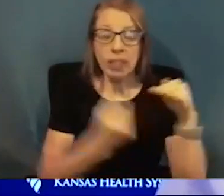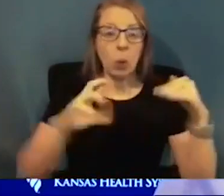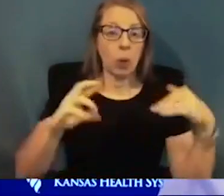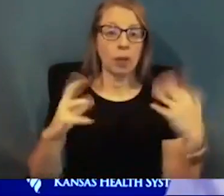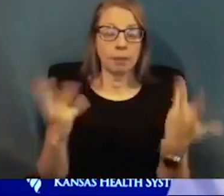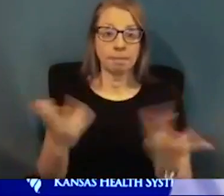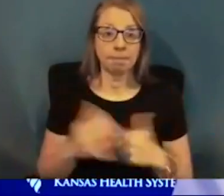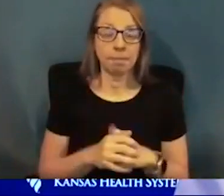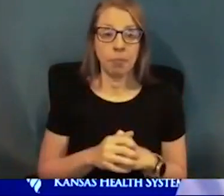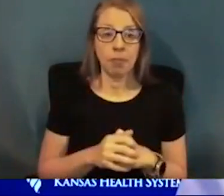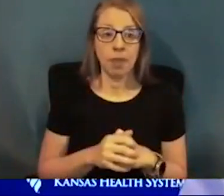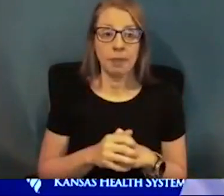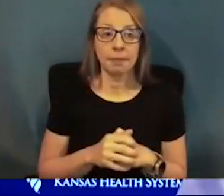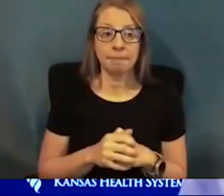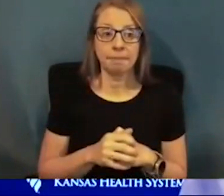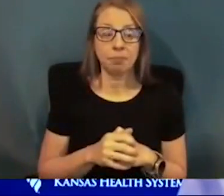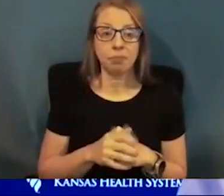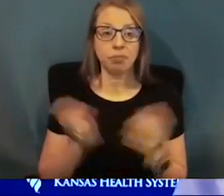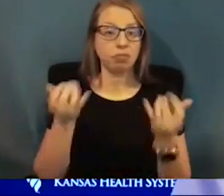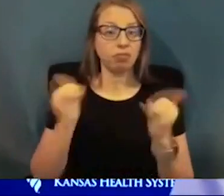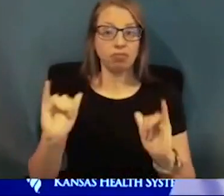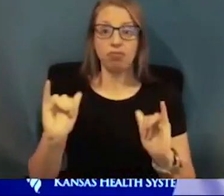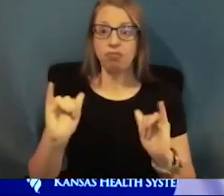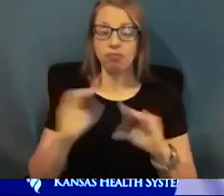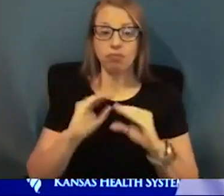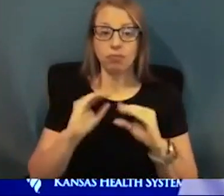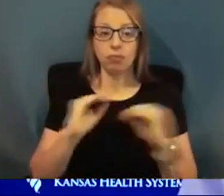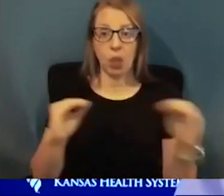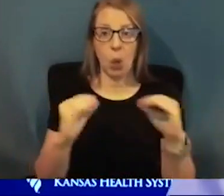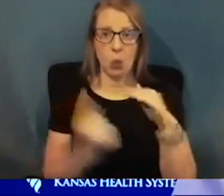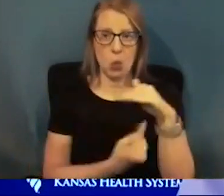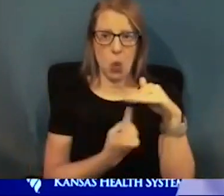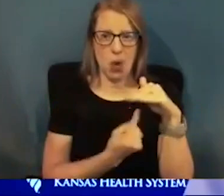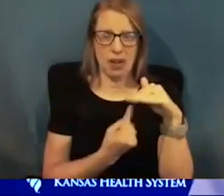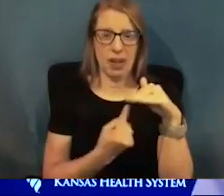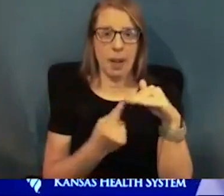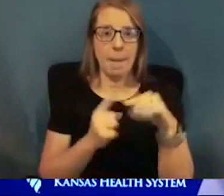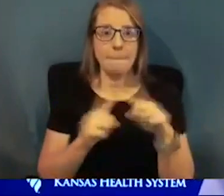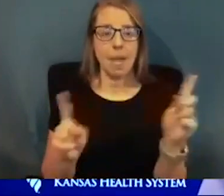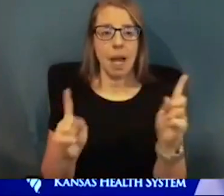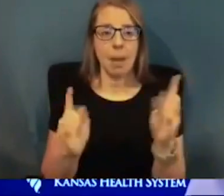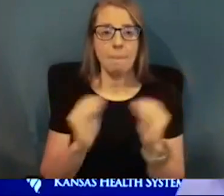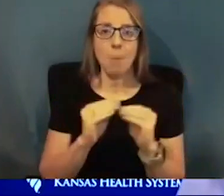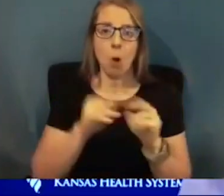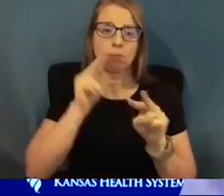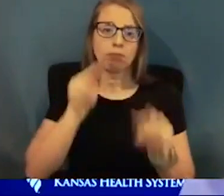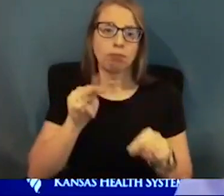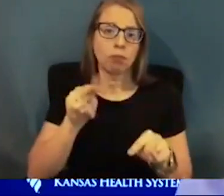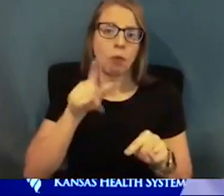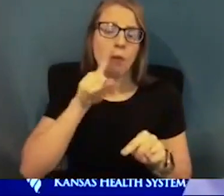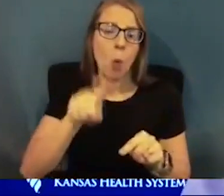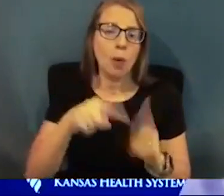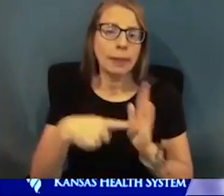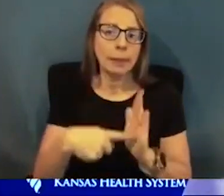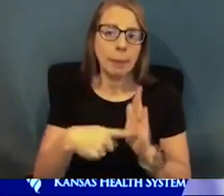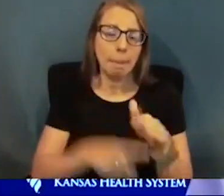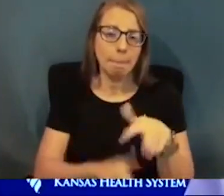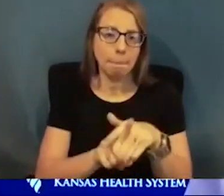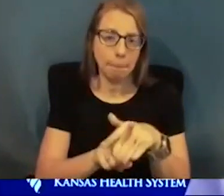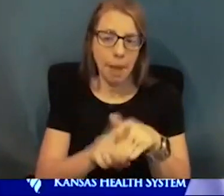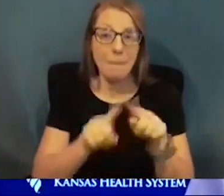wouldn't do any of the quarantine per se. It's more of monitoring for symptoms, but